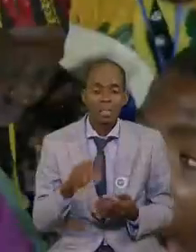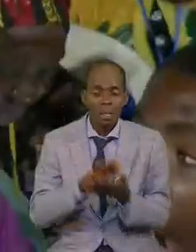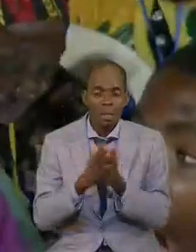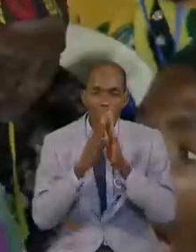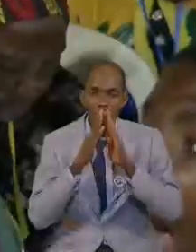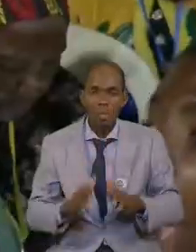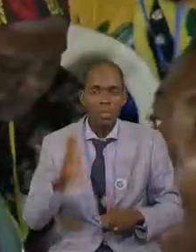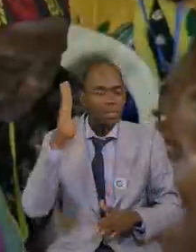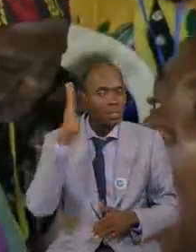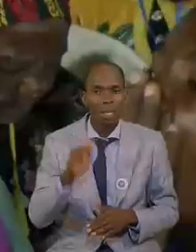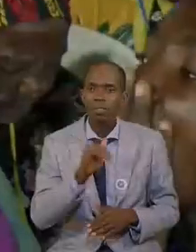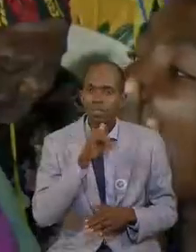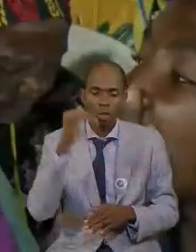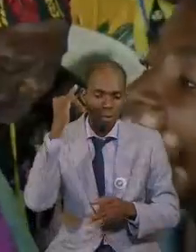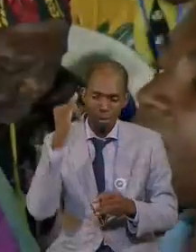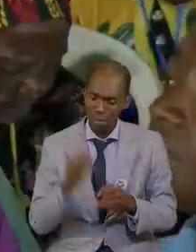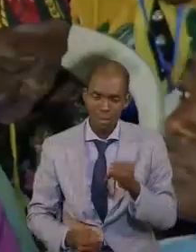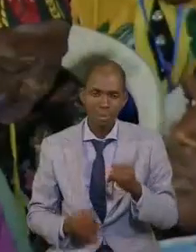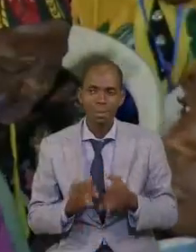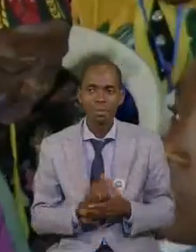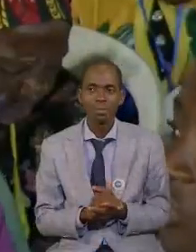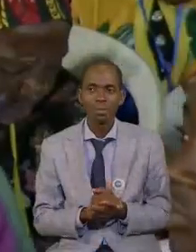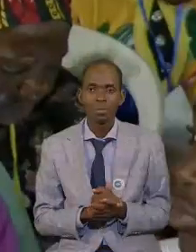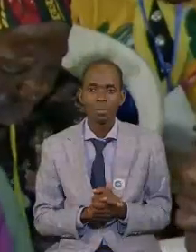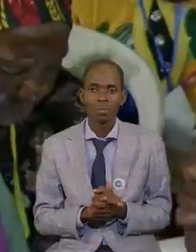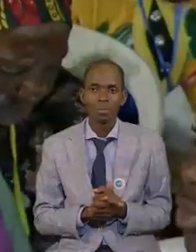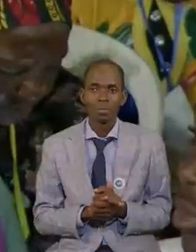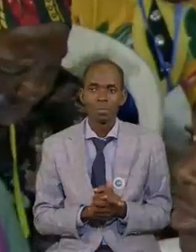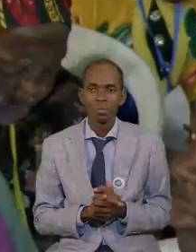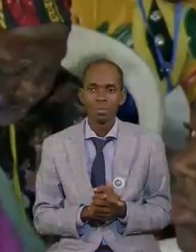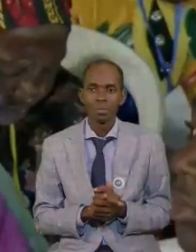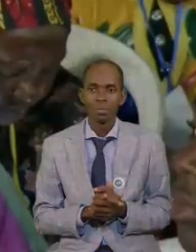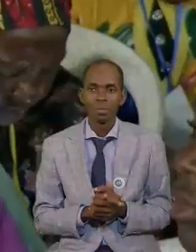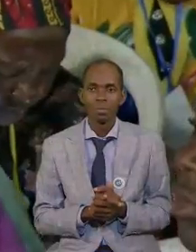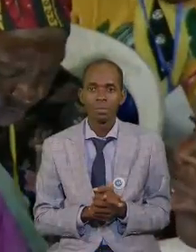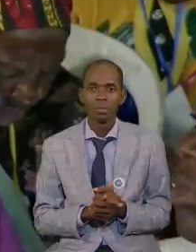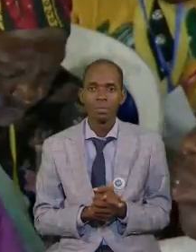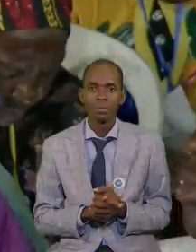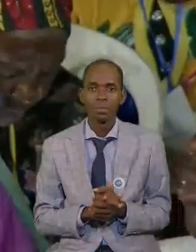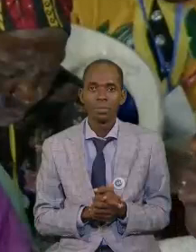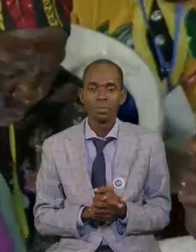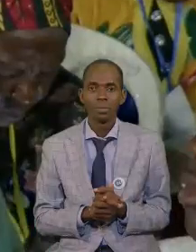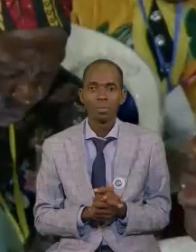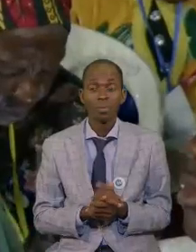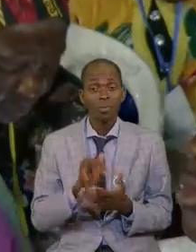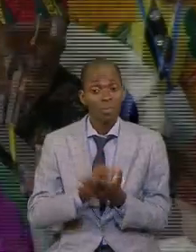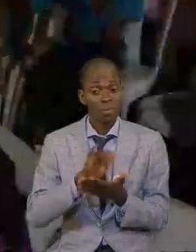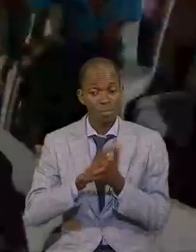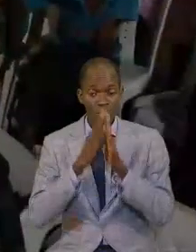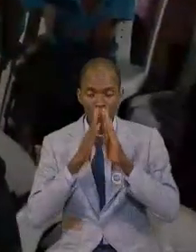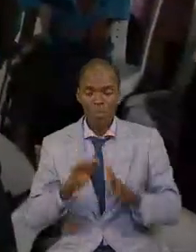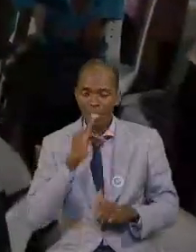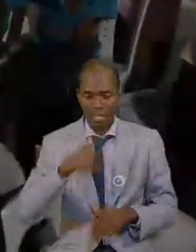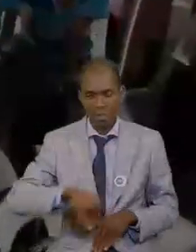Generation, That peace is still for you today.